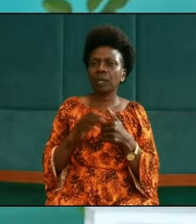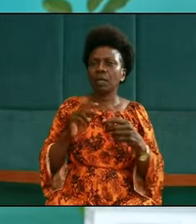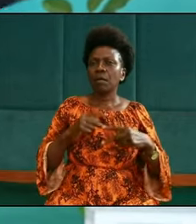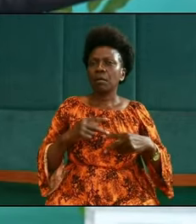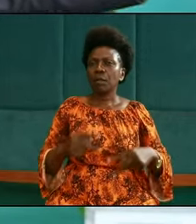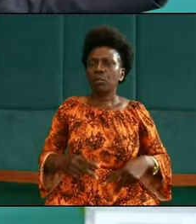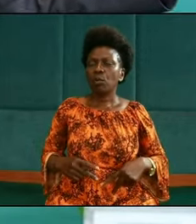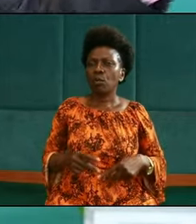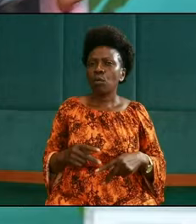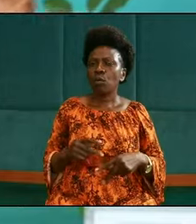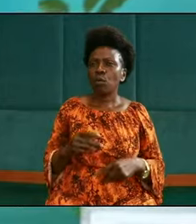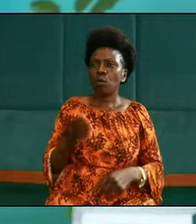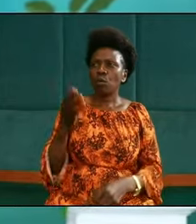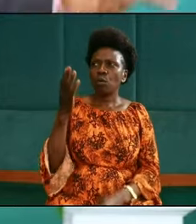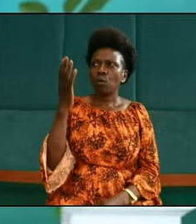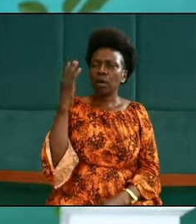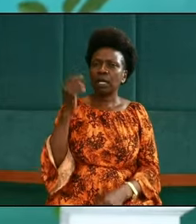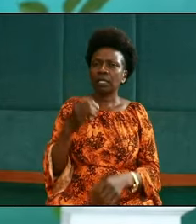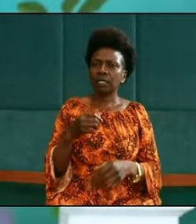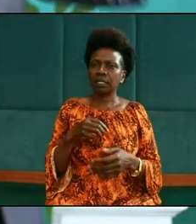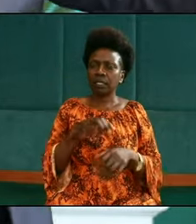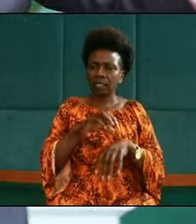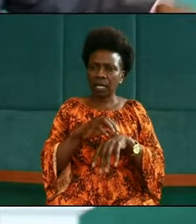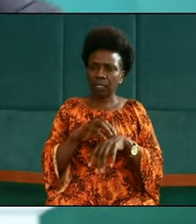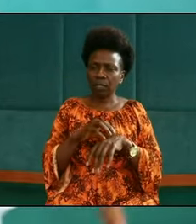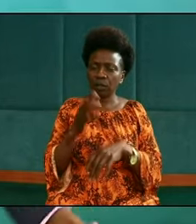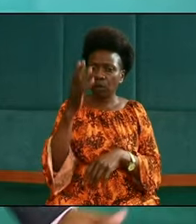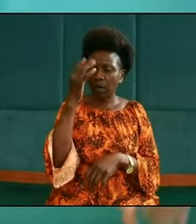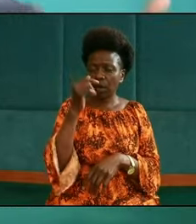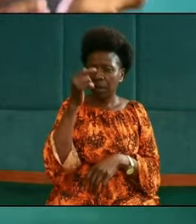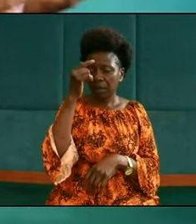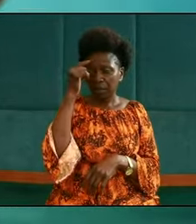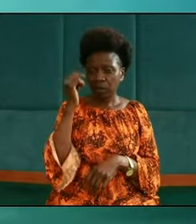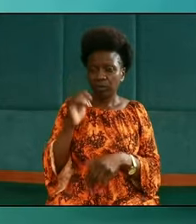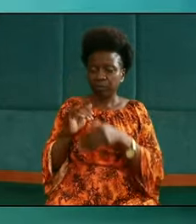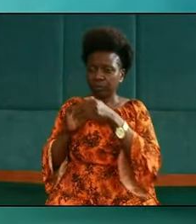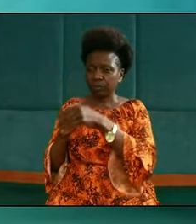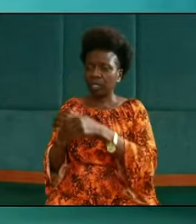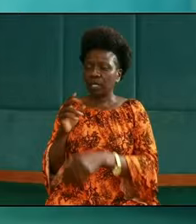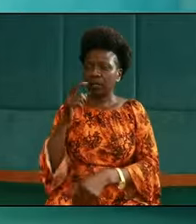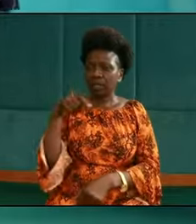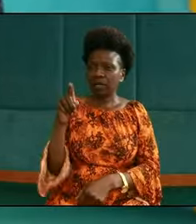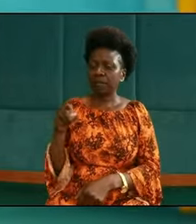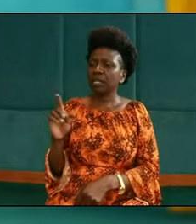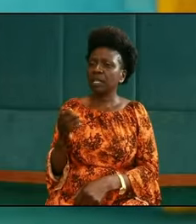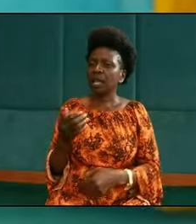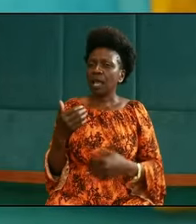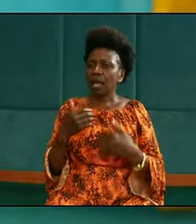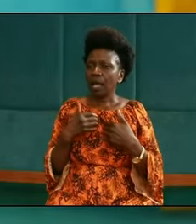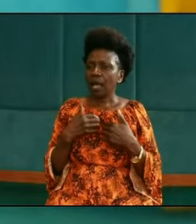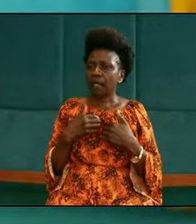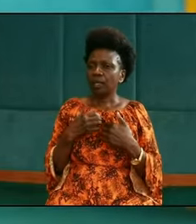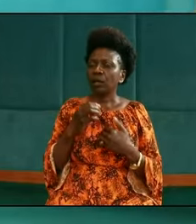People were pricked. Why? Because the disciples themselves had confessed